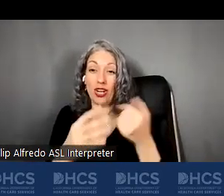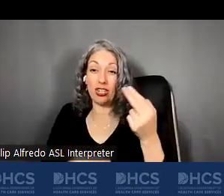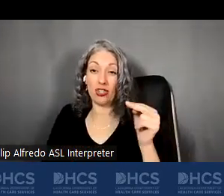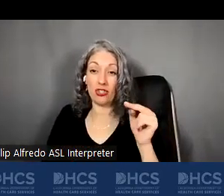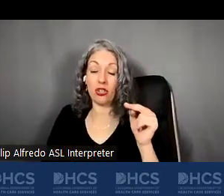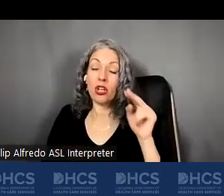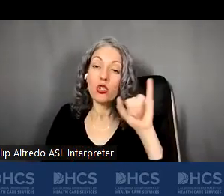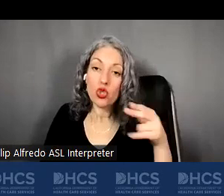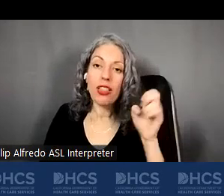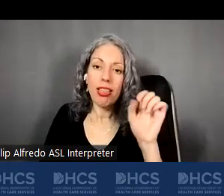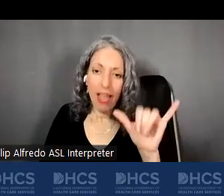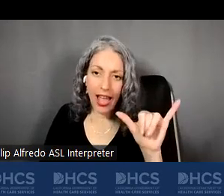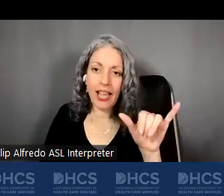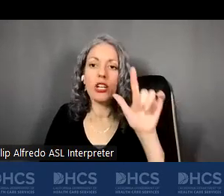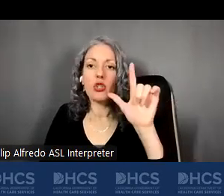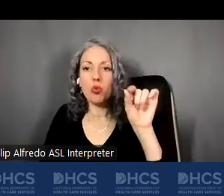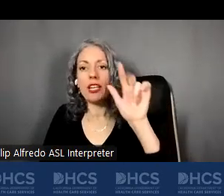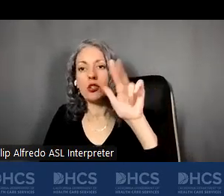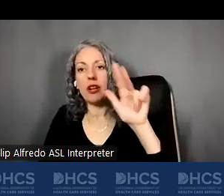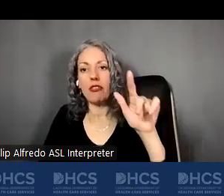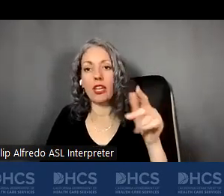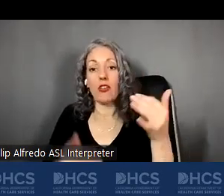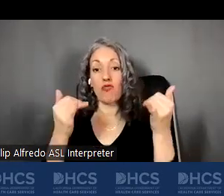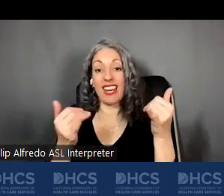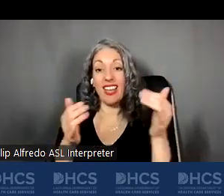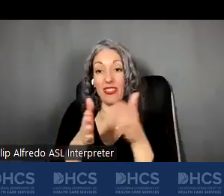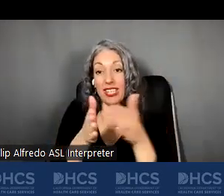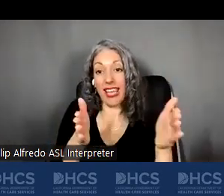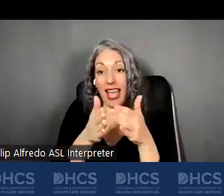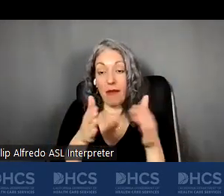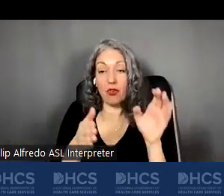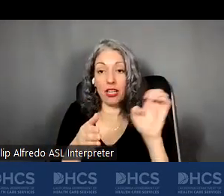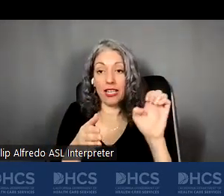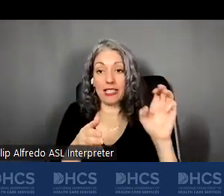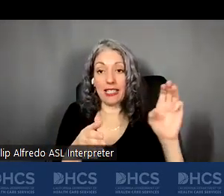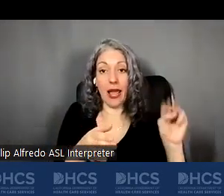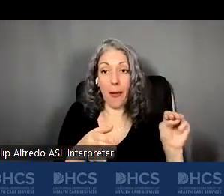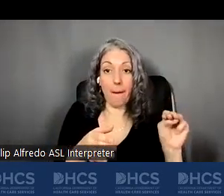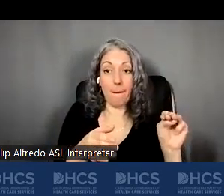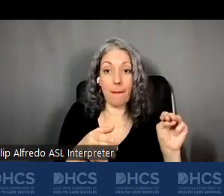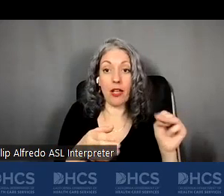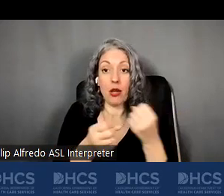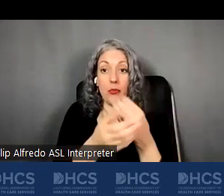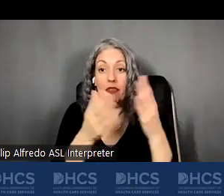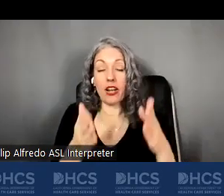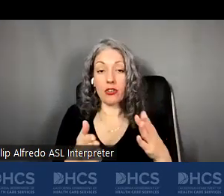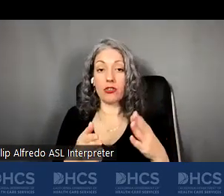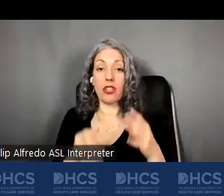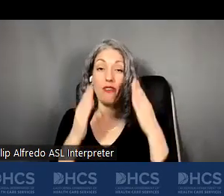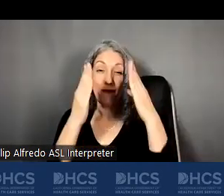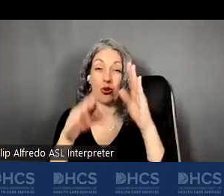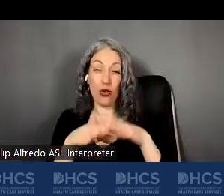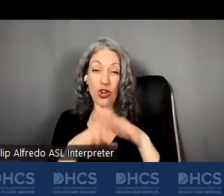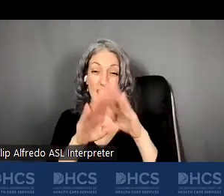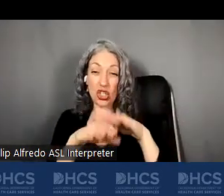there is a gap right now for ECM providers that are really focused on children and youth. And then